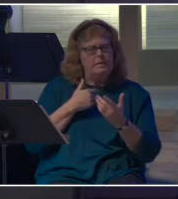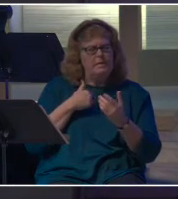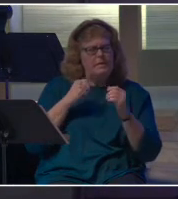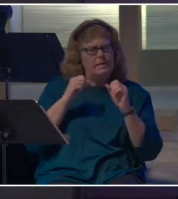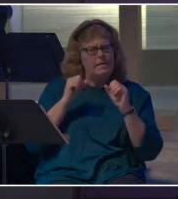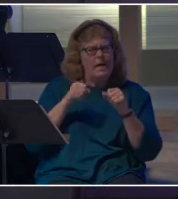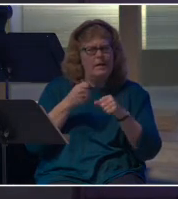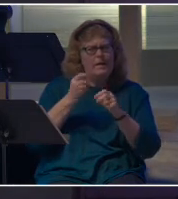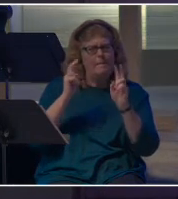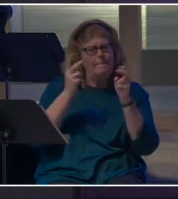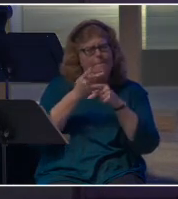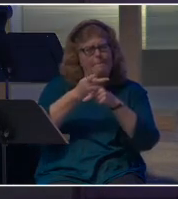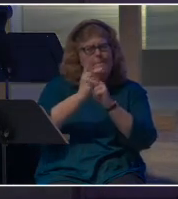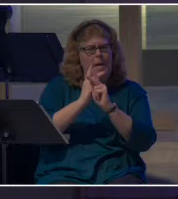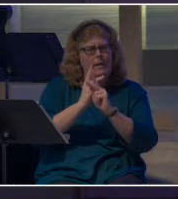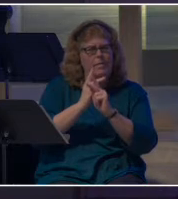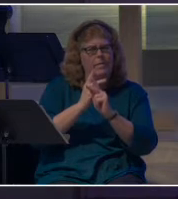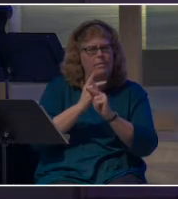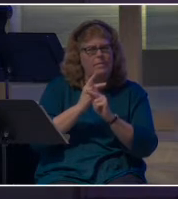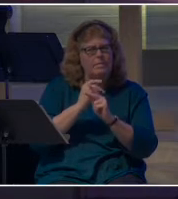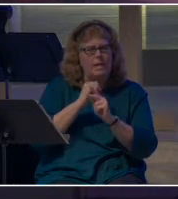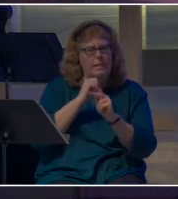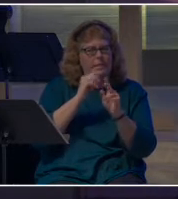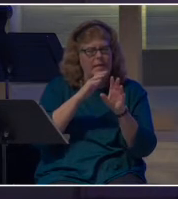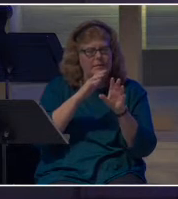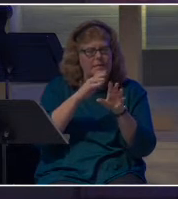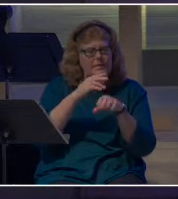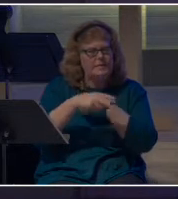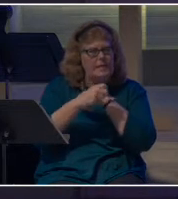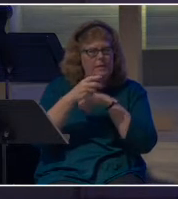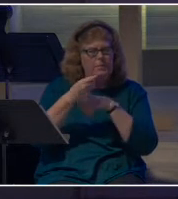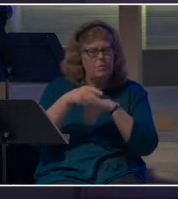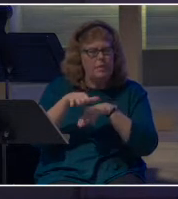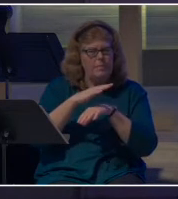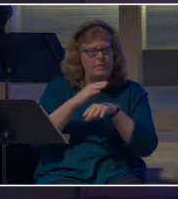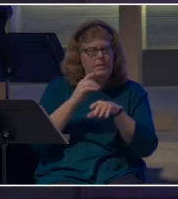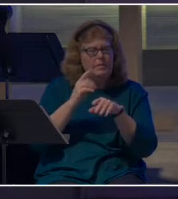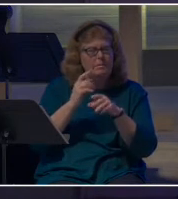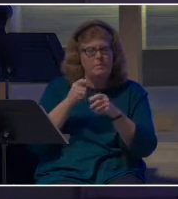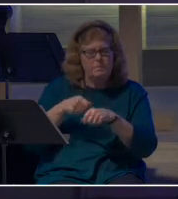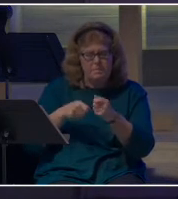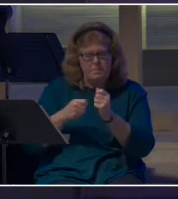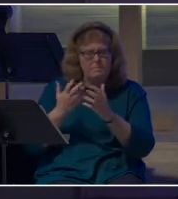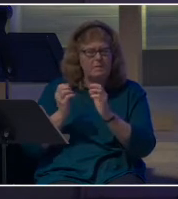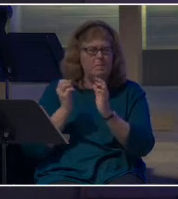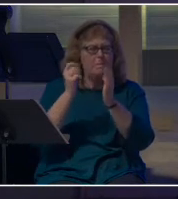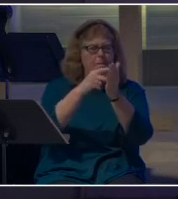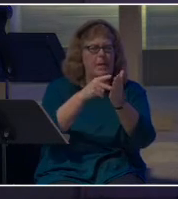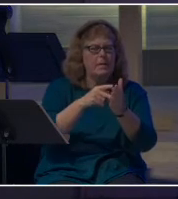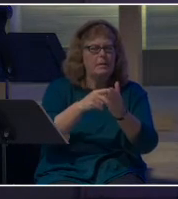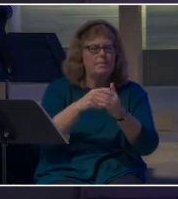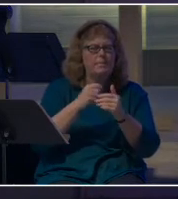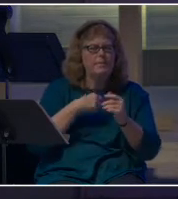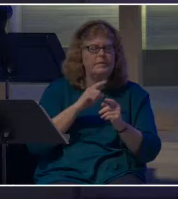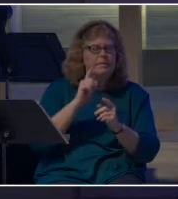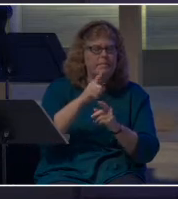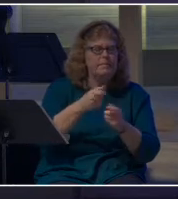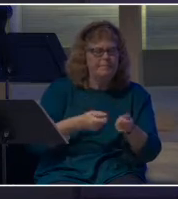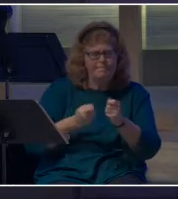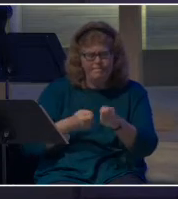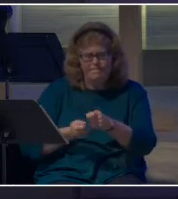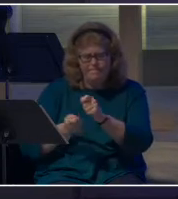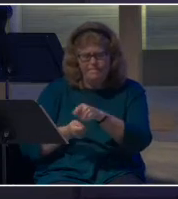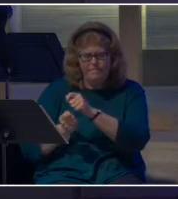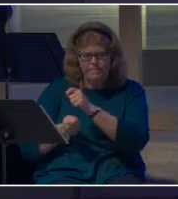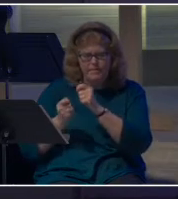surely borrow this shovel. It's not going to really leave their property even, and put it back. And so I go and I start shoveling out